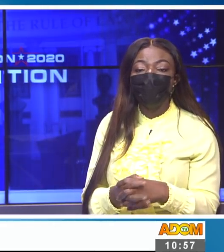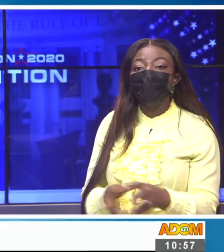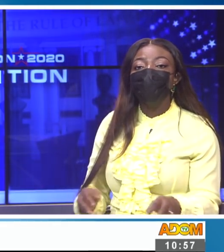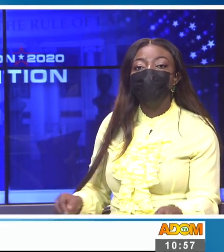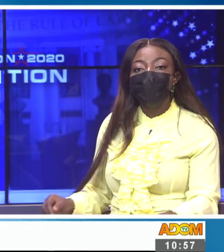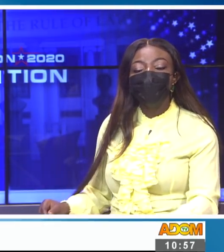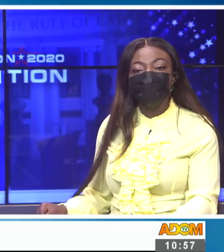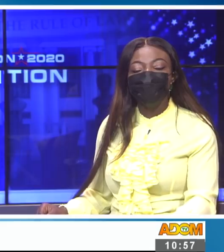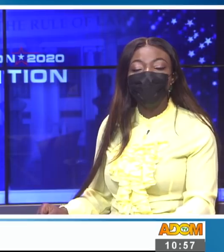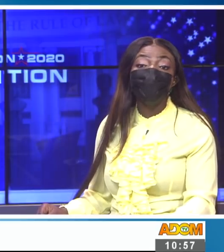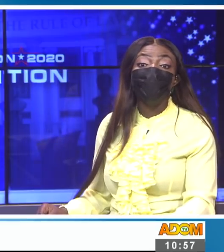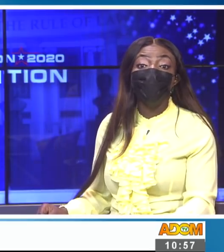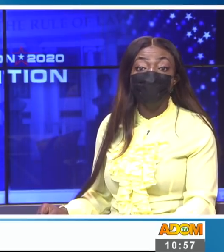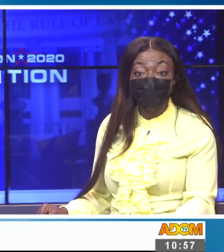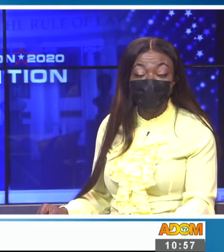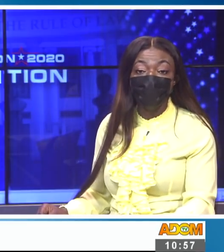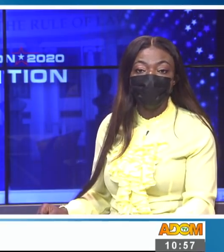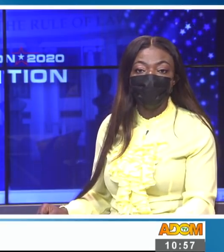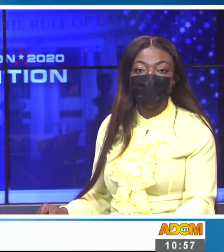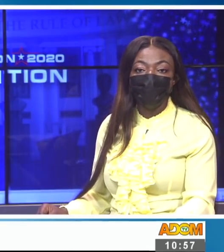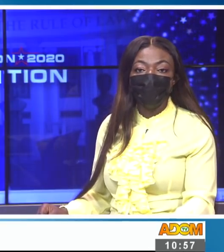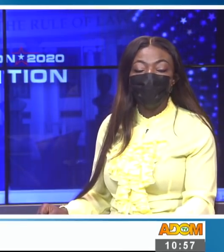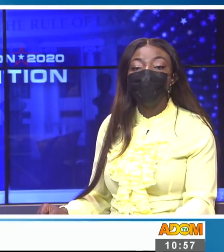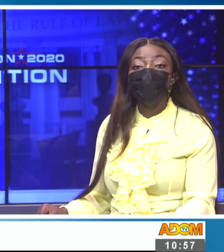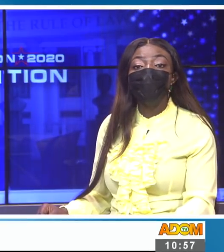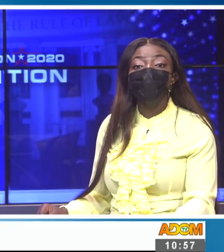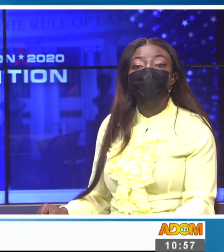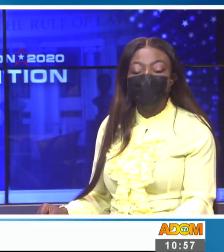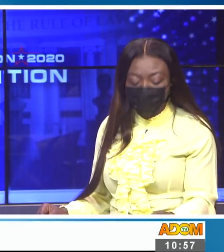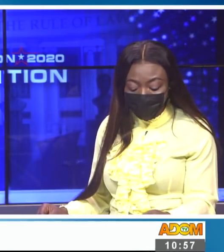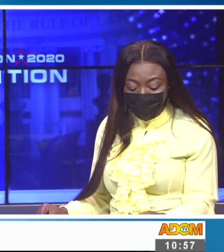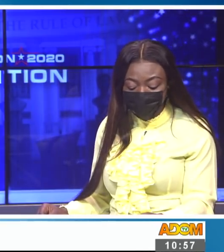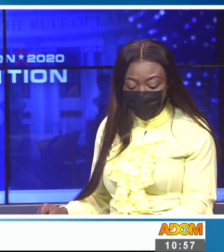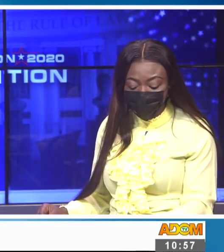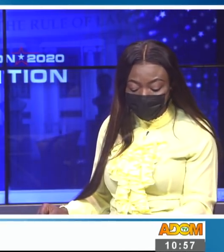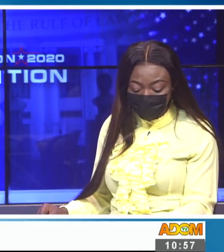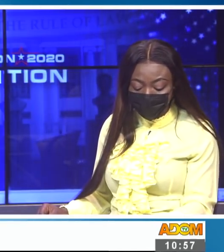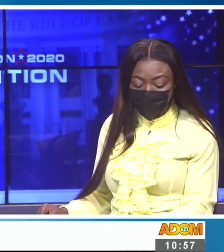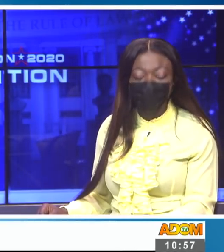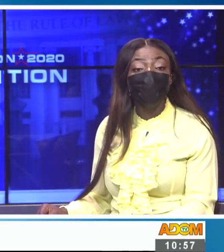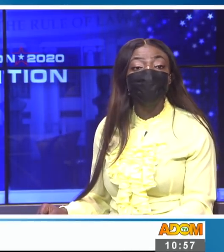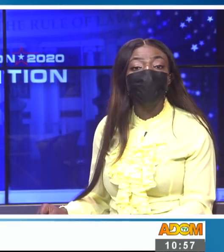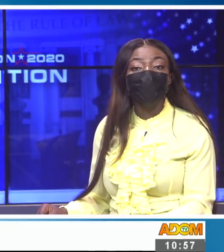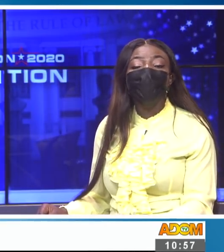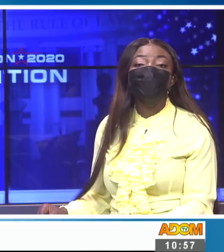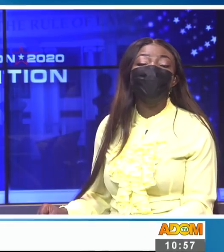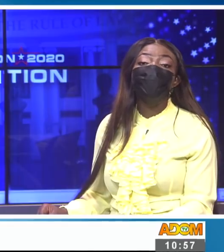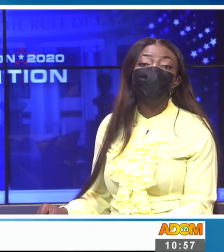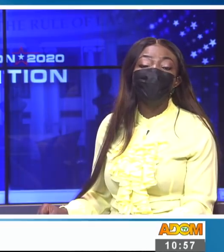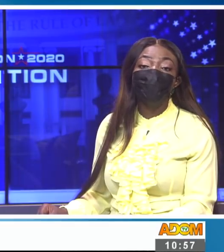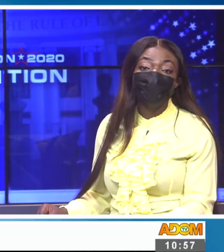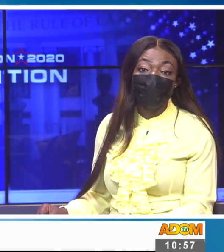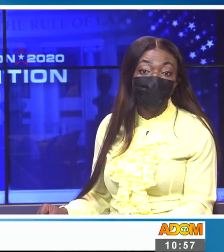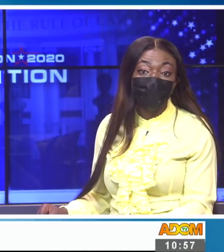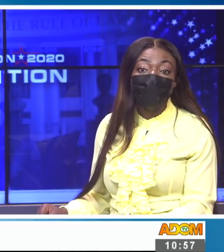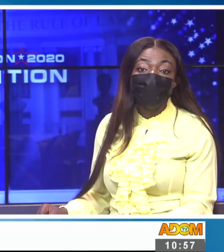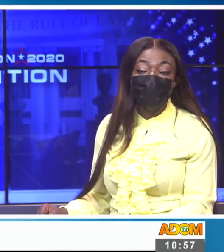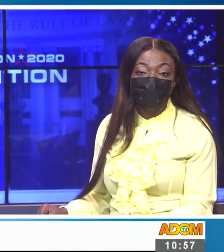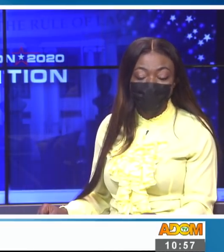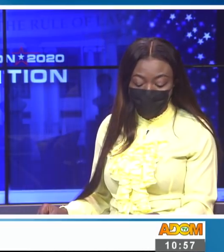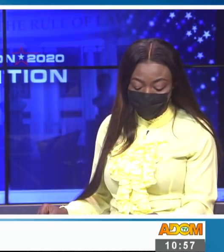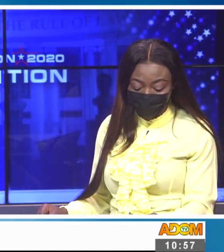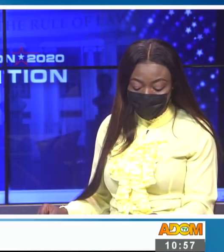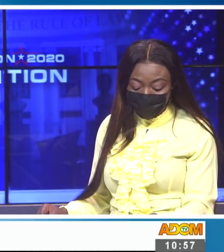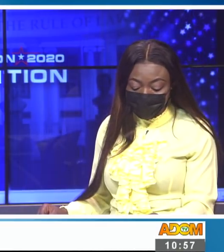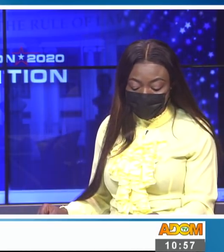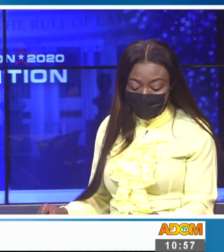review no lawyer chachuchi kata ya bisi no wo chese onim se o metumi afa enti e wo mu a ne enwo se wo fa kora na